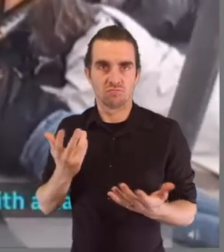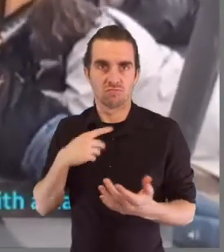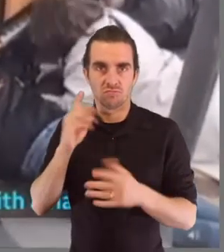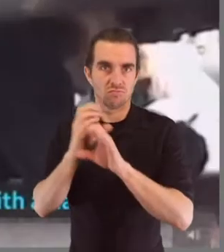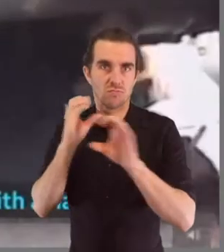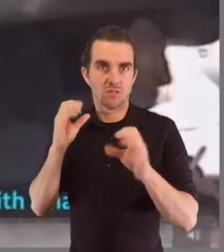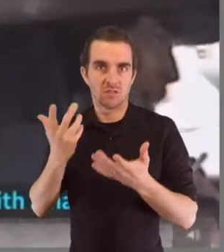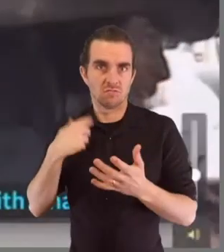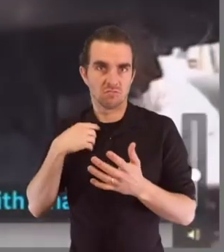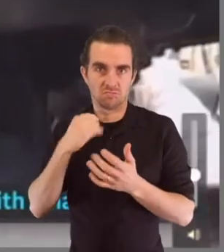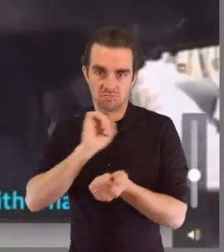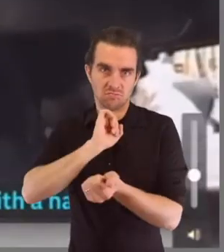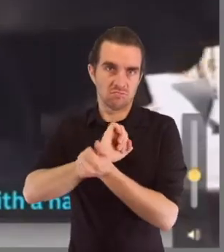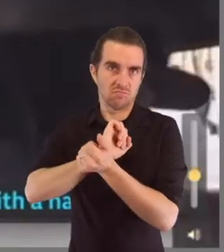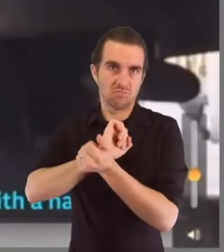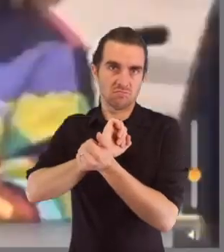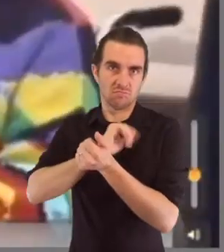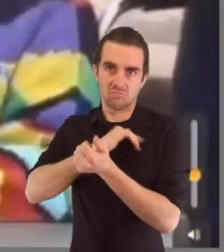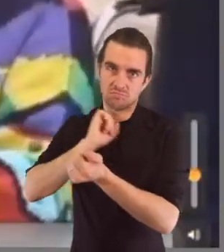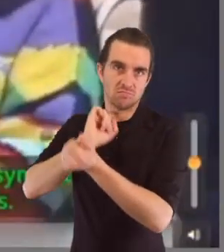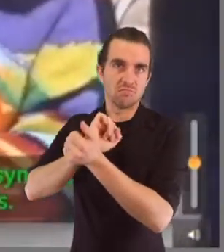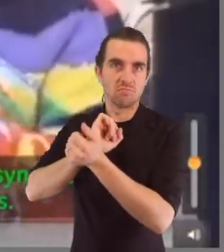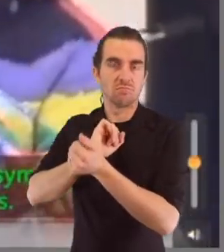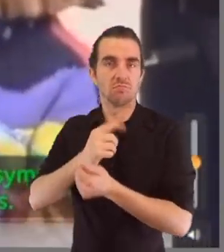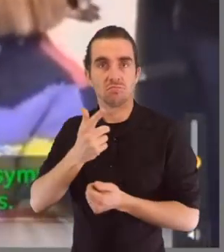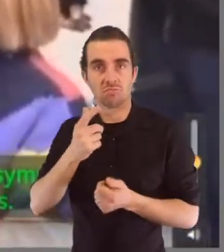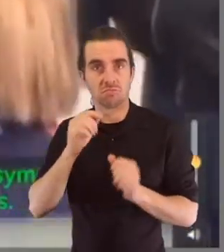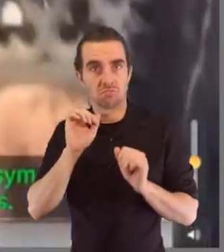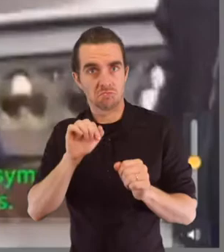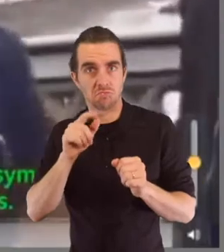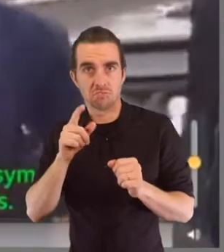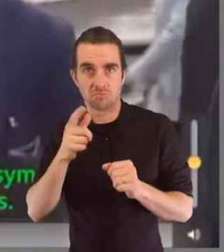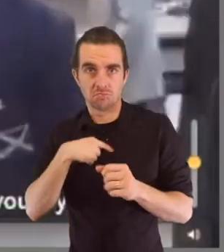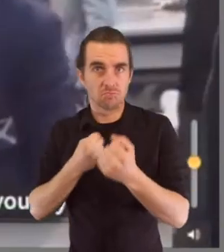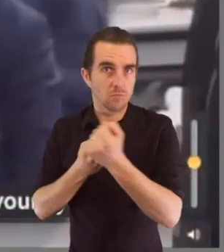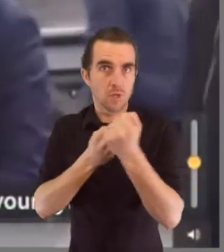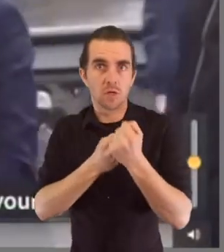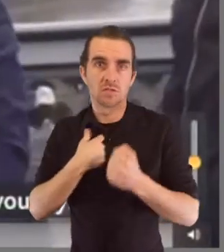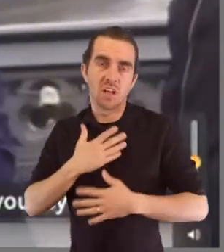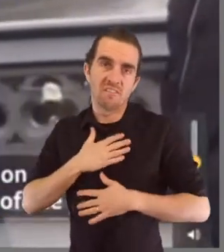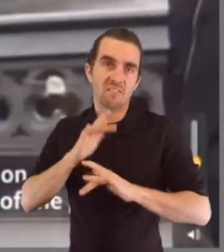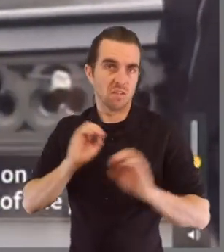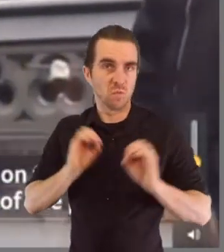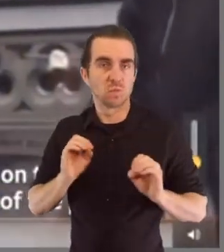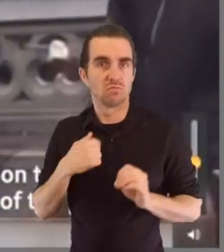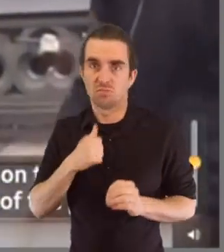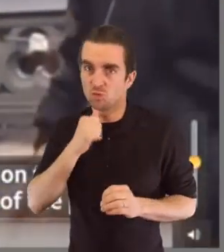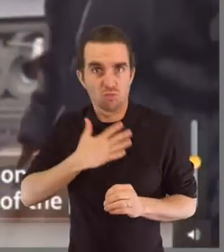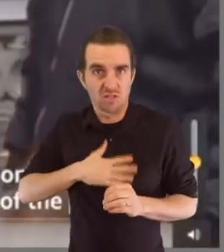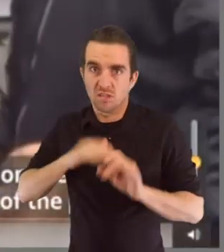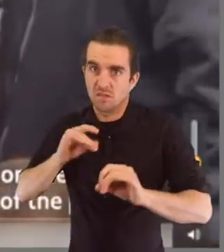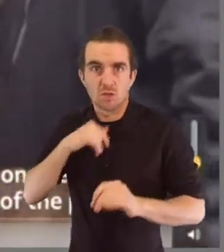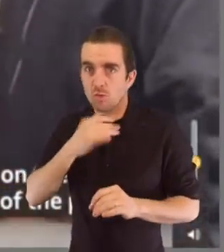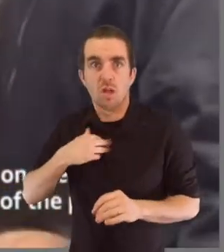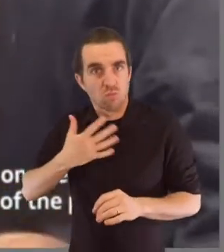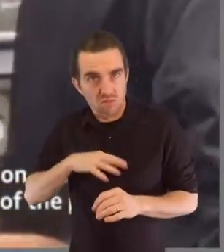I've just chained myself to it with a handcuff. You're not going to any simple doing this. Listen, we're not interested in your sympathy. All we want is to be able to get on the